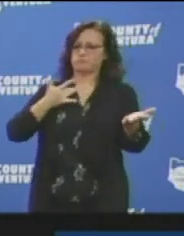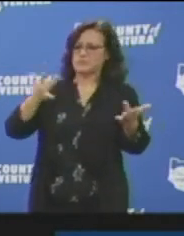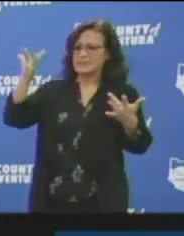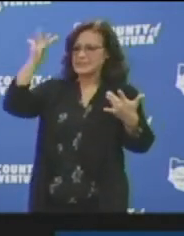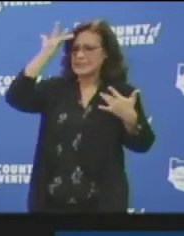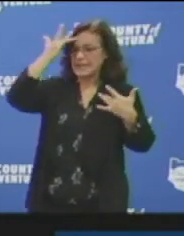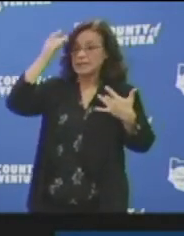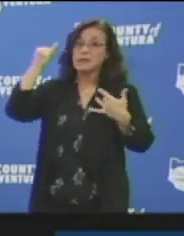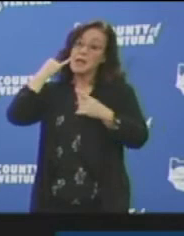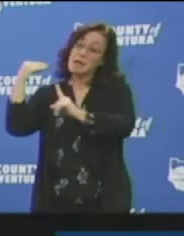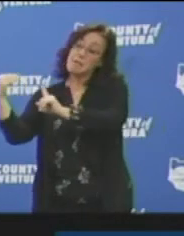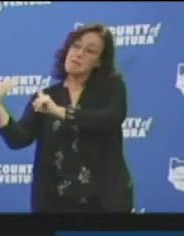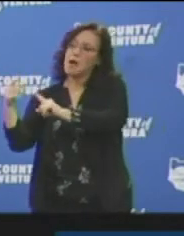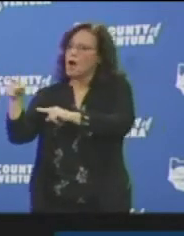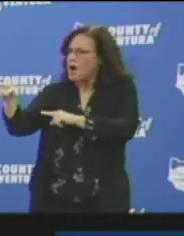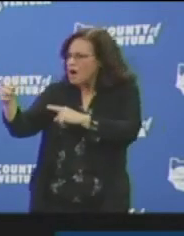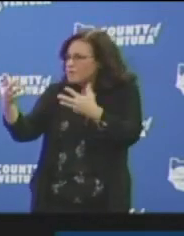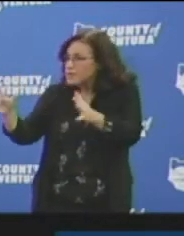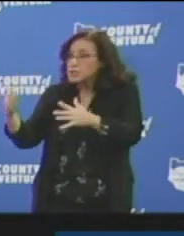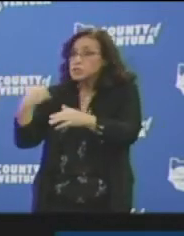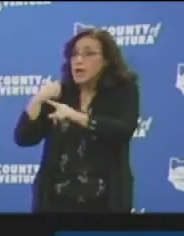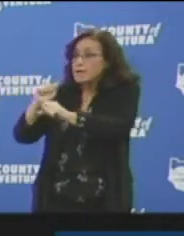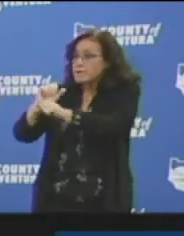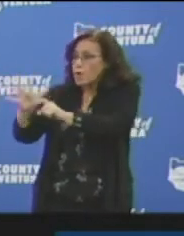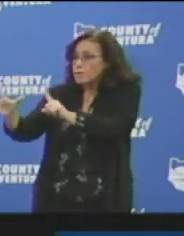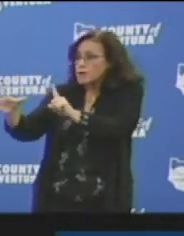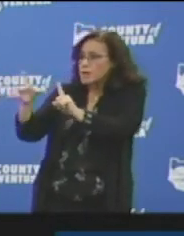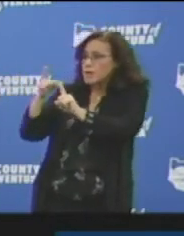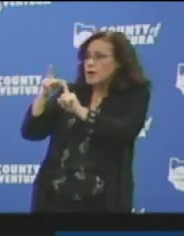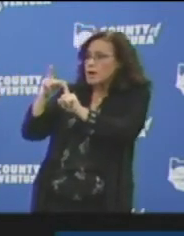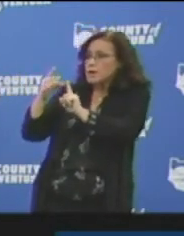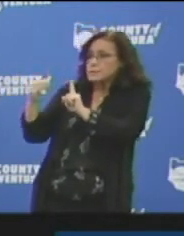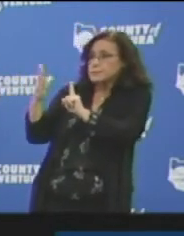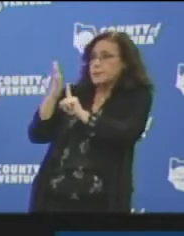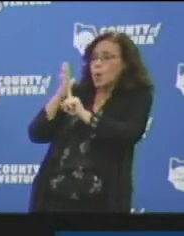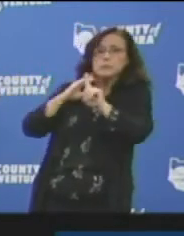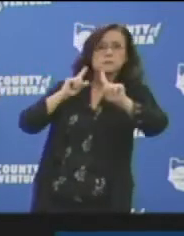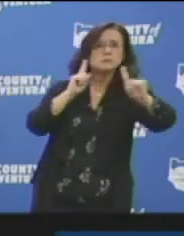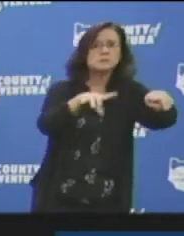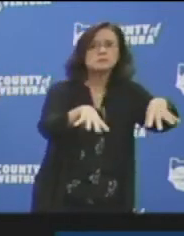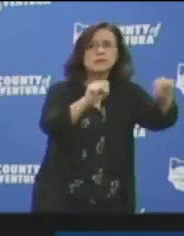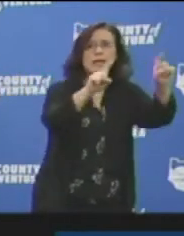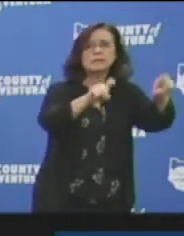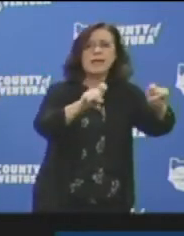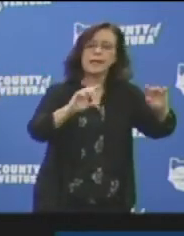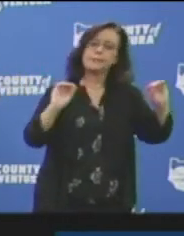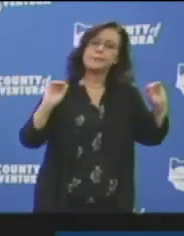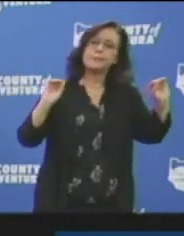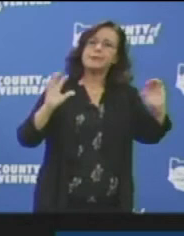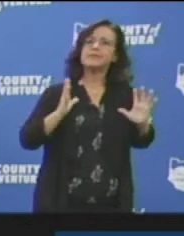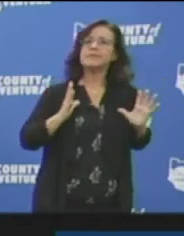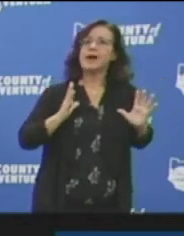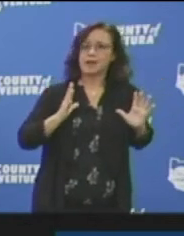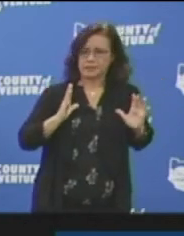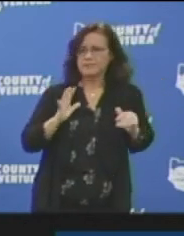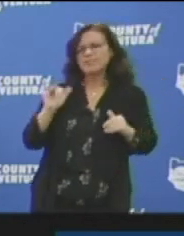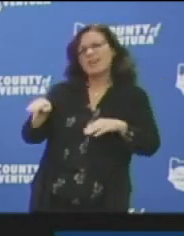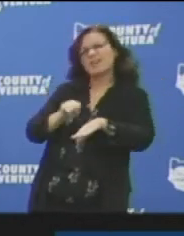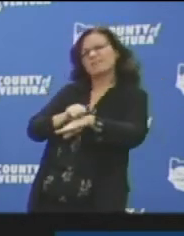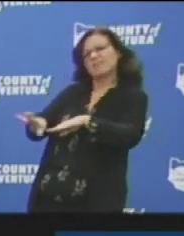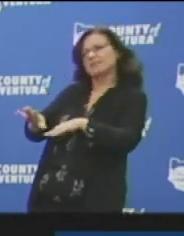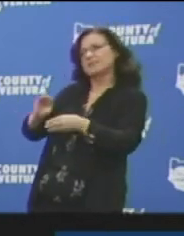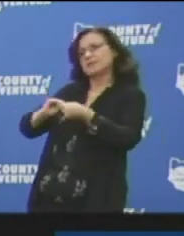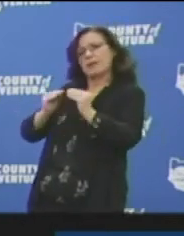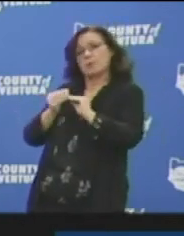had COVID, people with no symptoms at all. And that can also affect this number, but this is a very